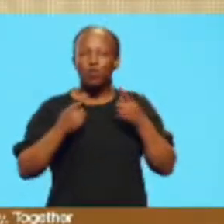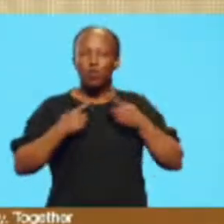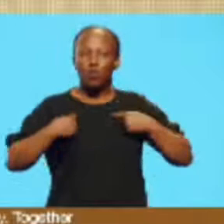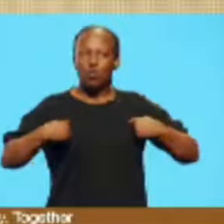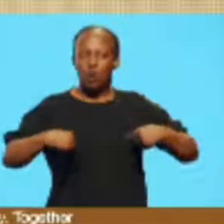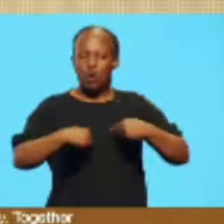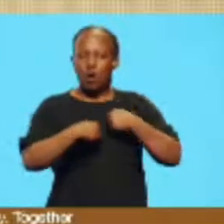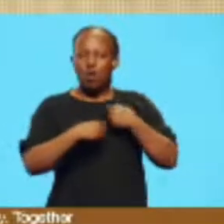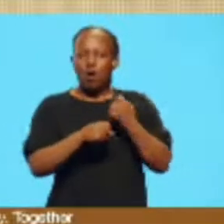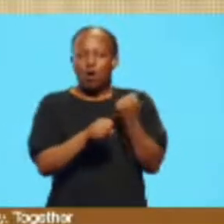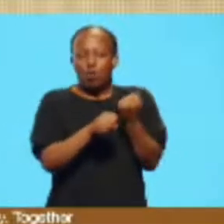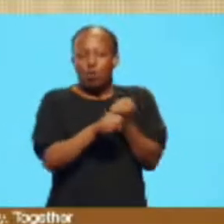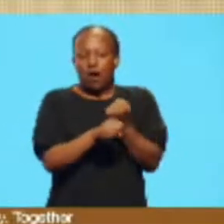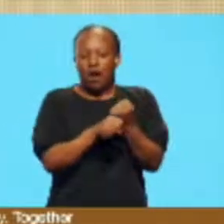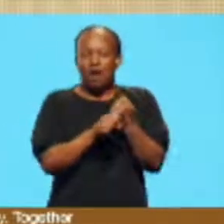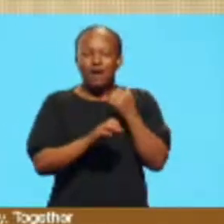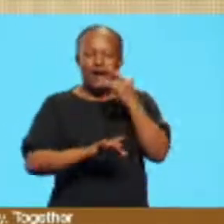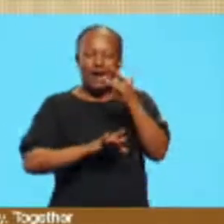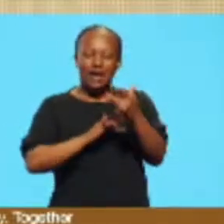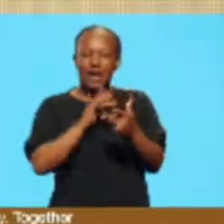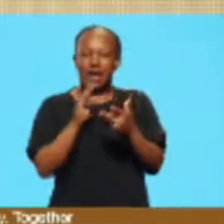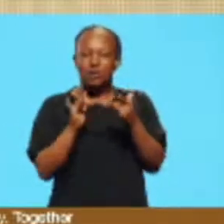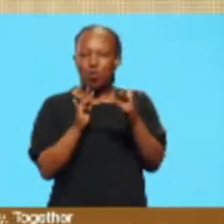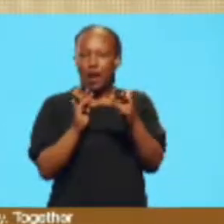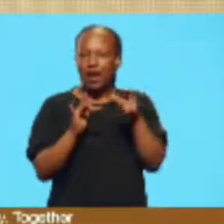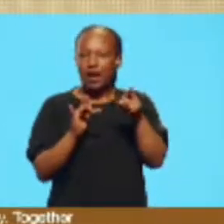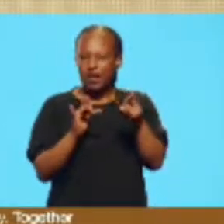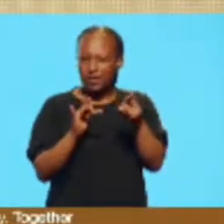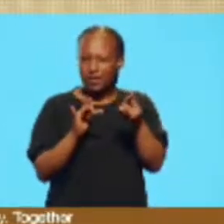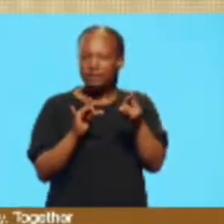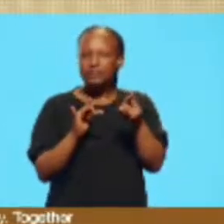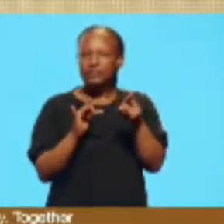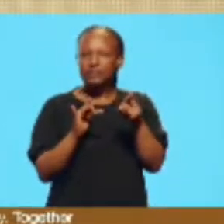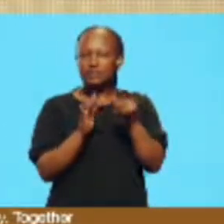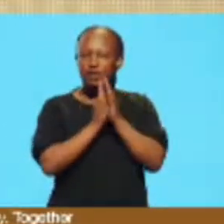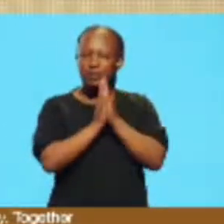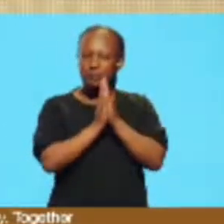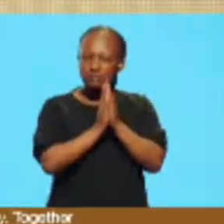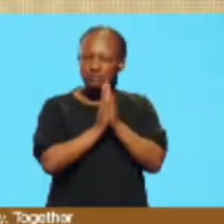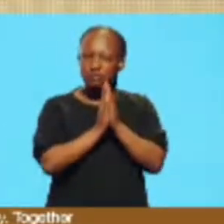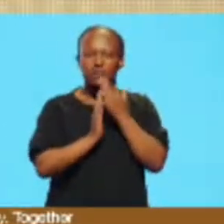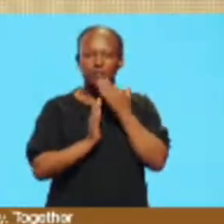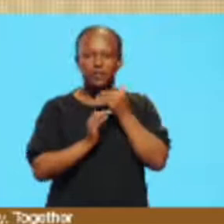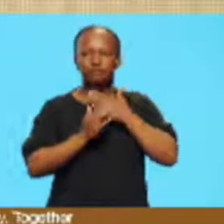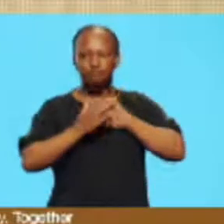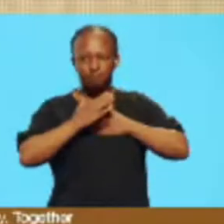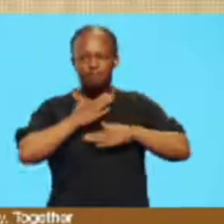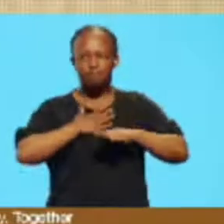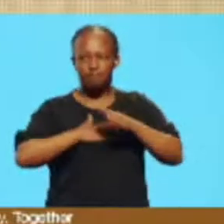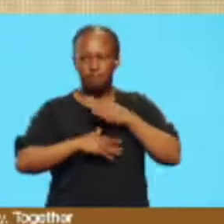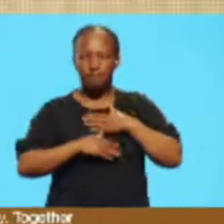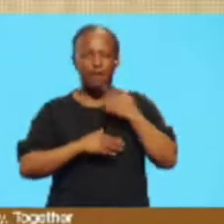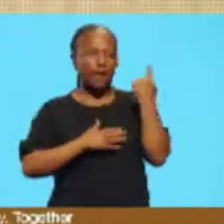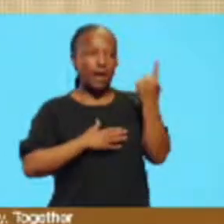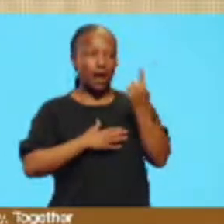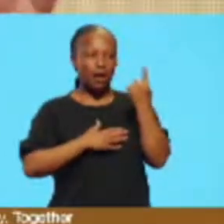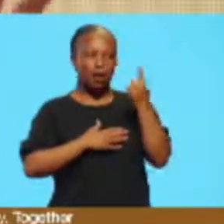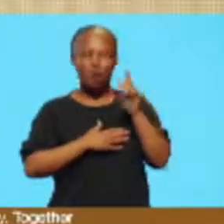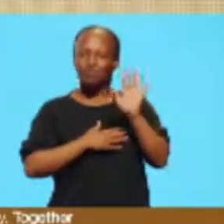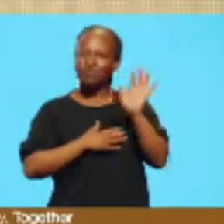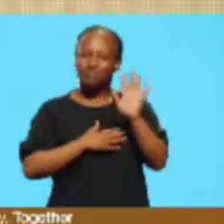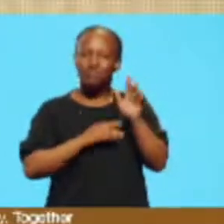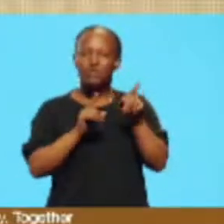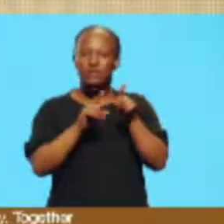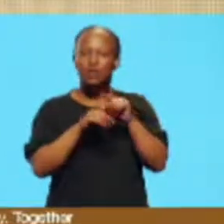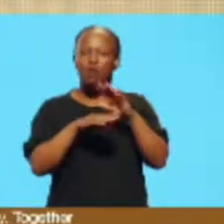our network in terms of connectivity. And I want to appeal to everyone to bear with us, and you are not alone. And for those